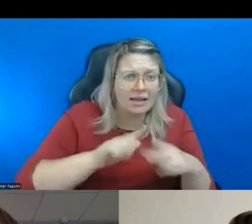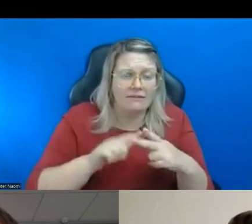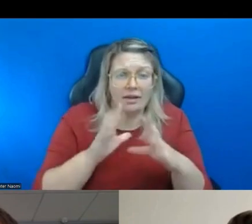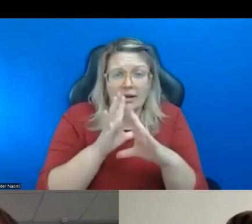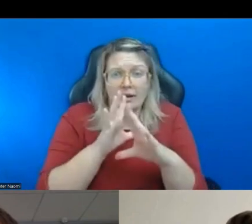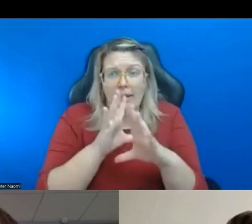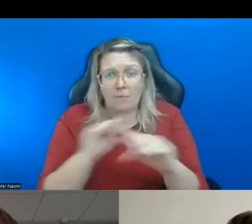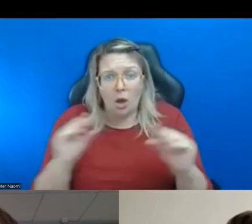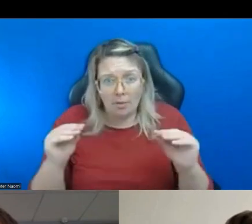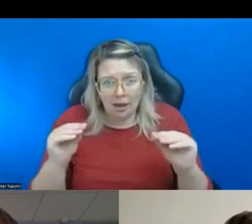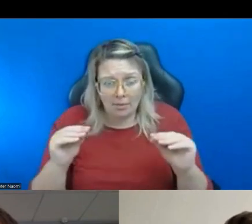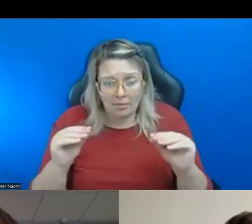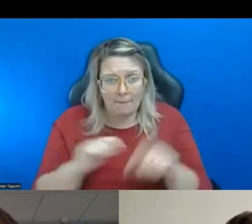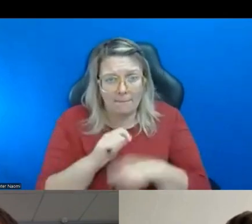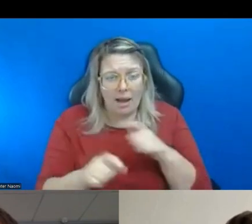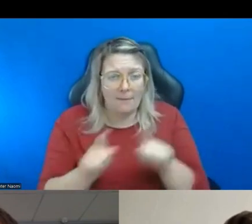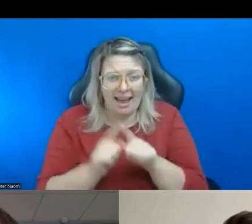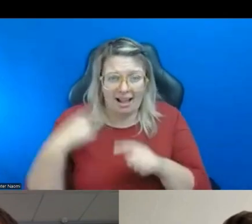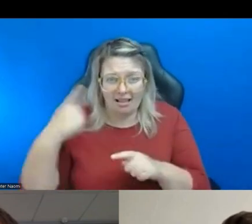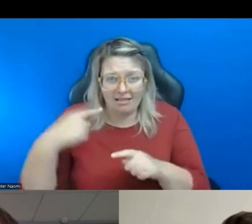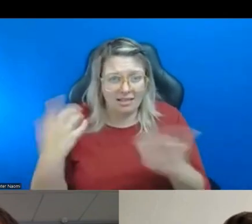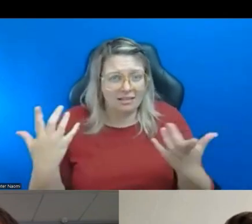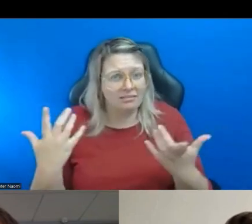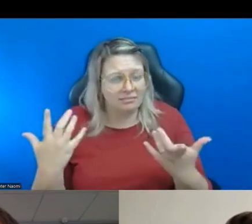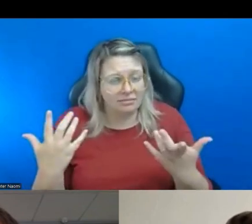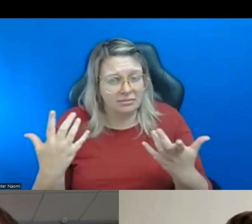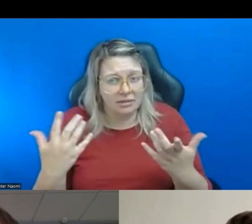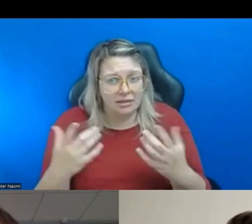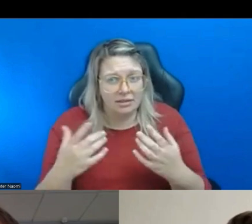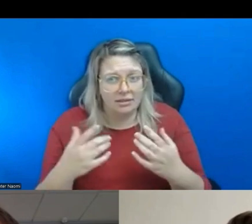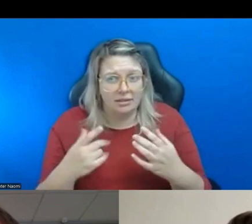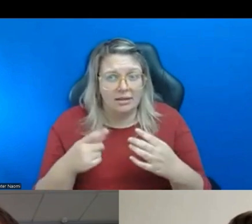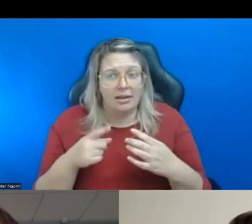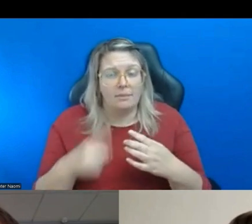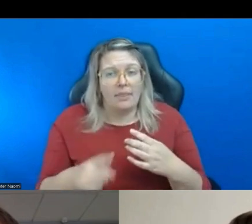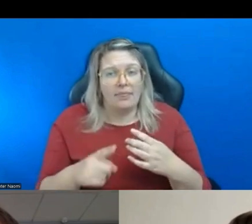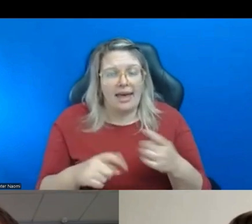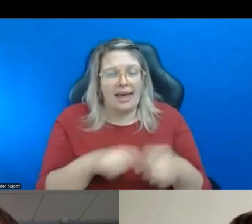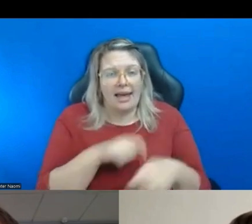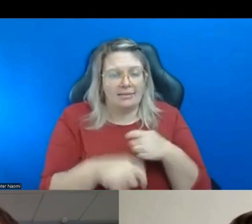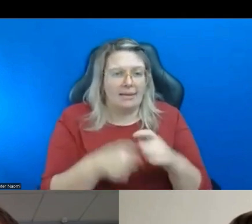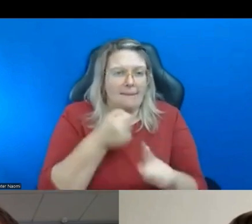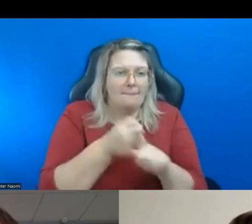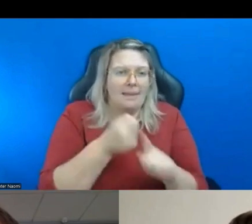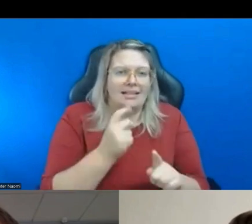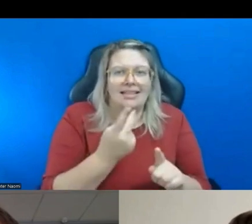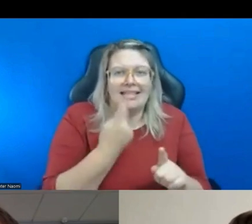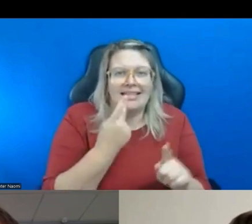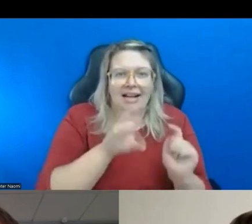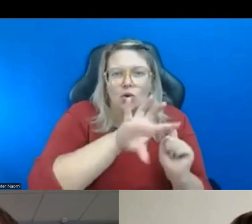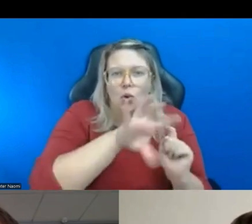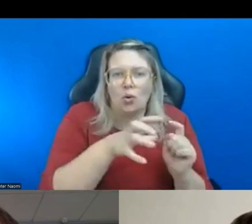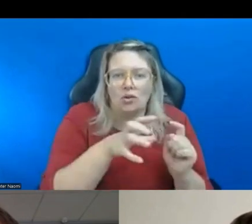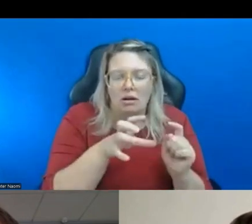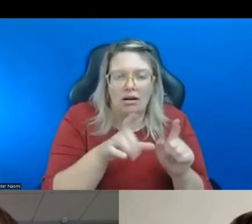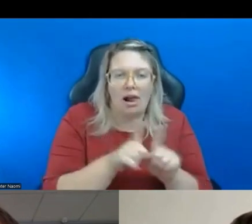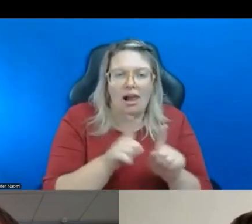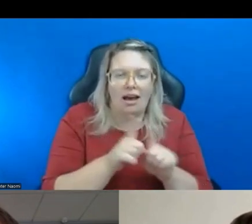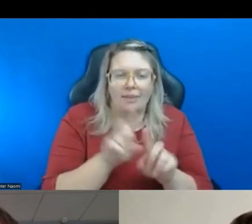as London is. But now they potentially affect the second order regions, such as Stoke-on-Trent,